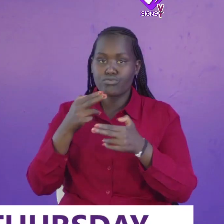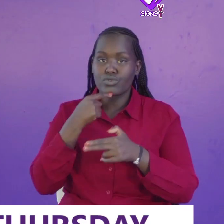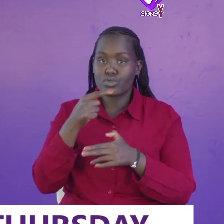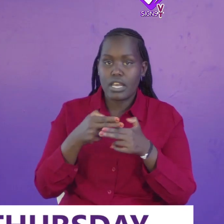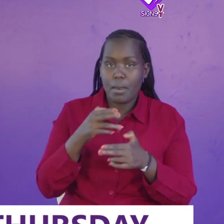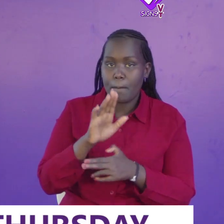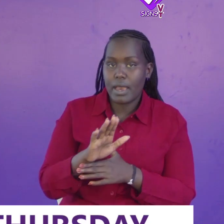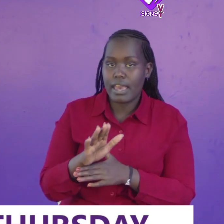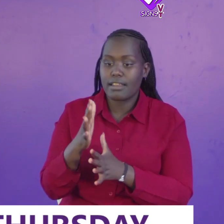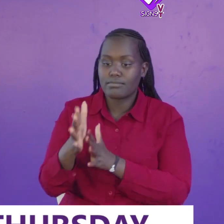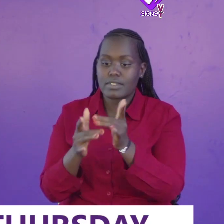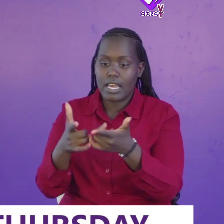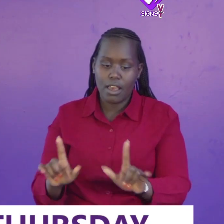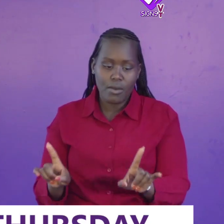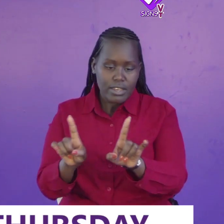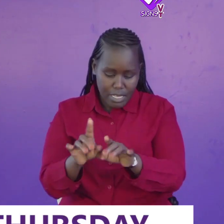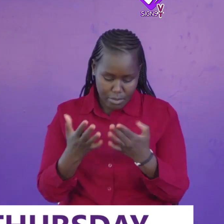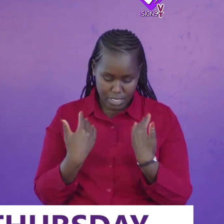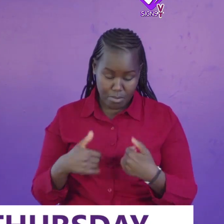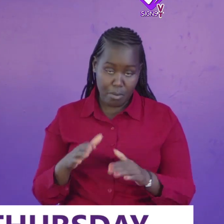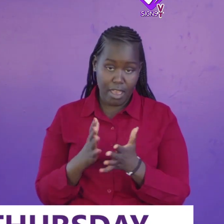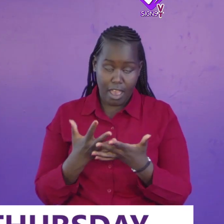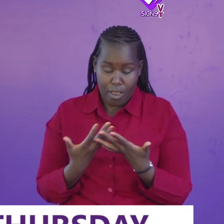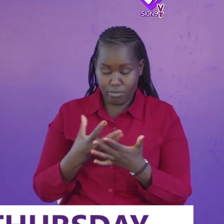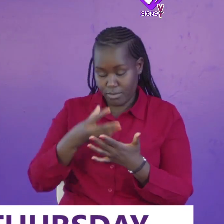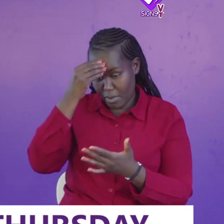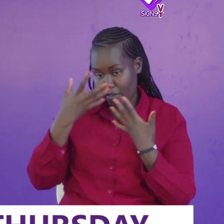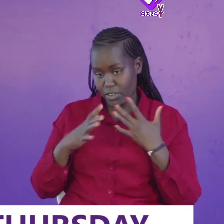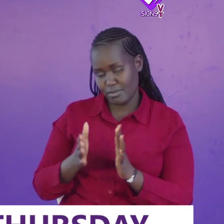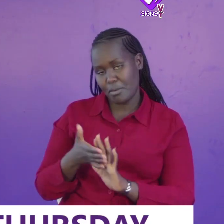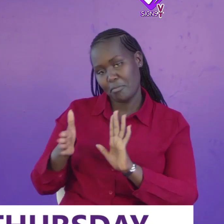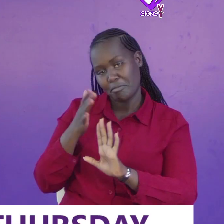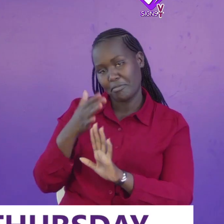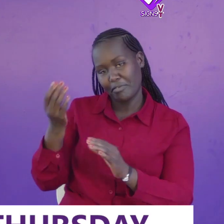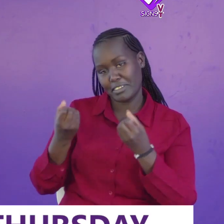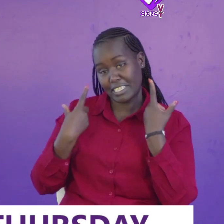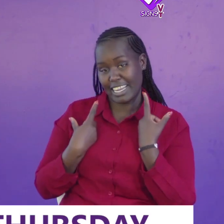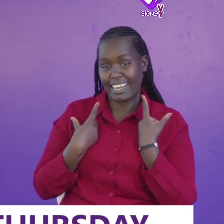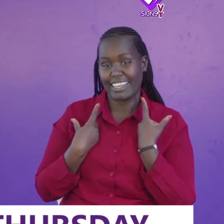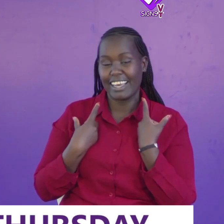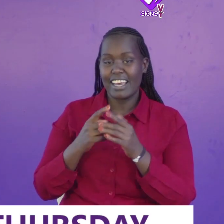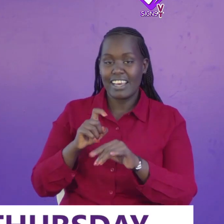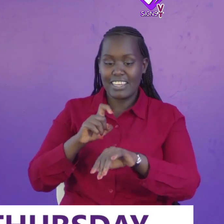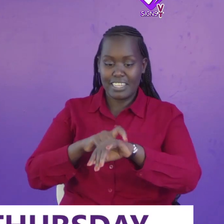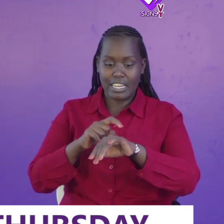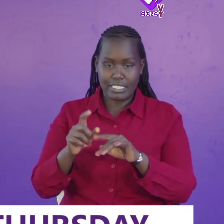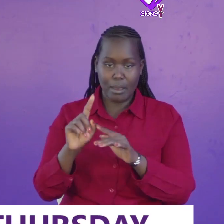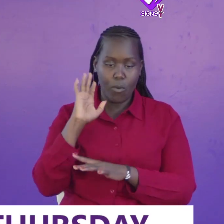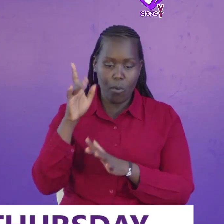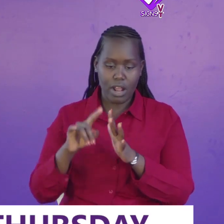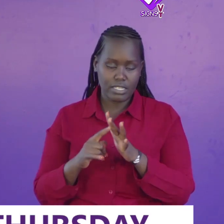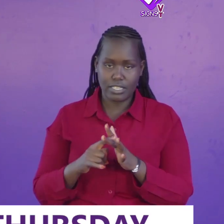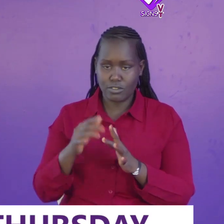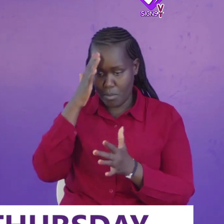unafanya kazi gani. Vile mimi nisha learn so far so good. I'm a fast learner, so squintanza show off, hamtaniamini. The